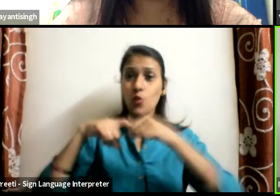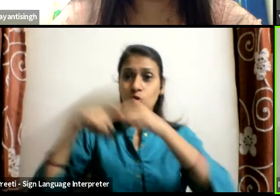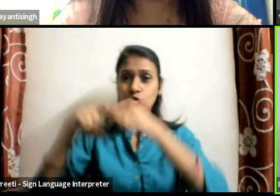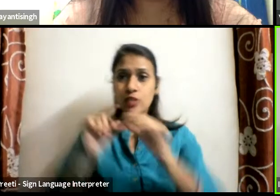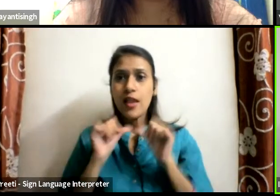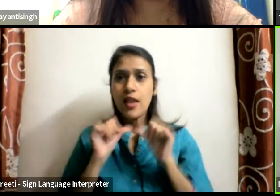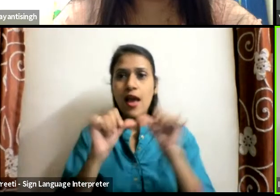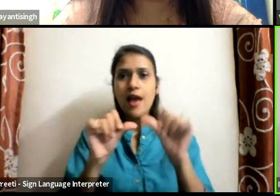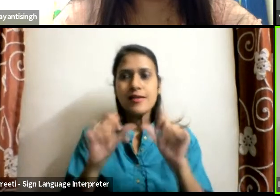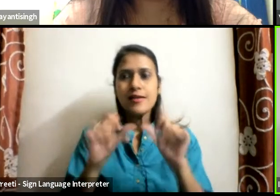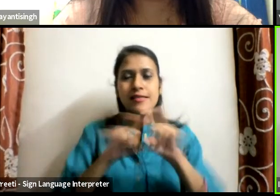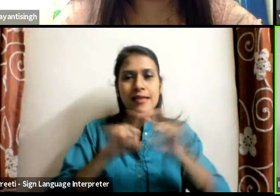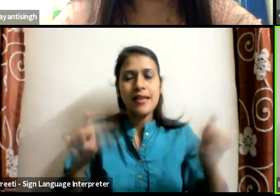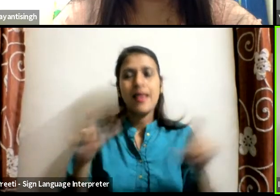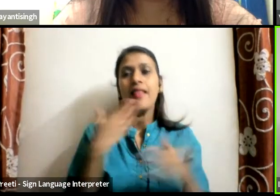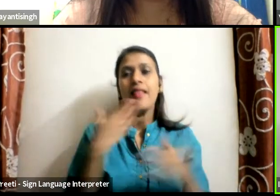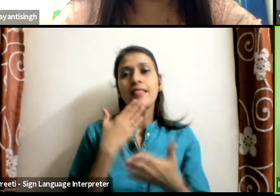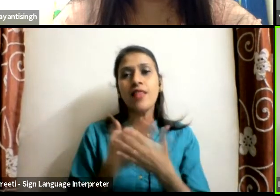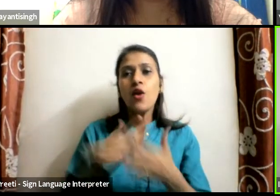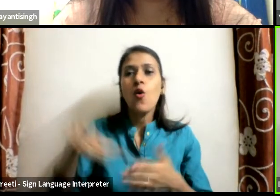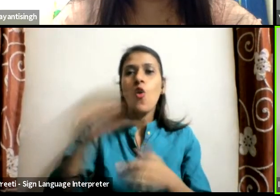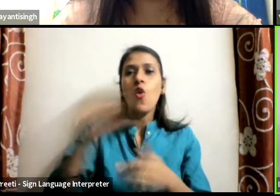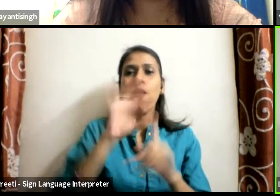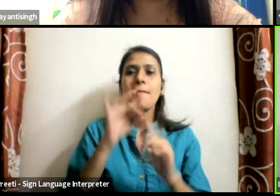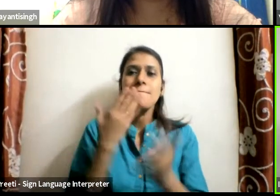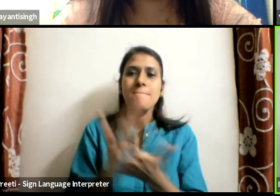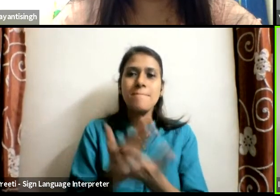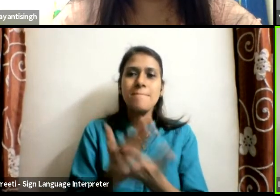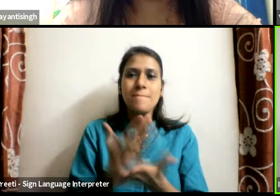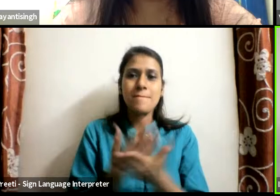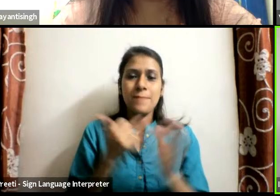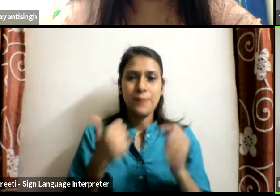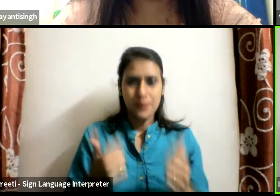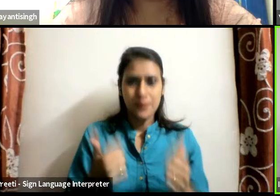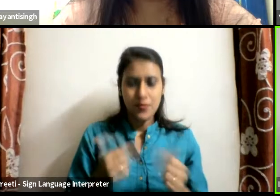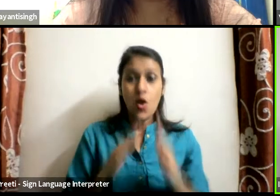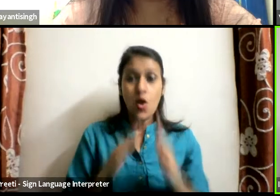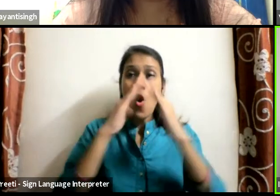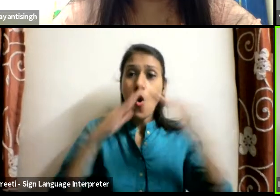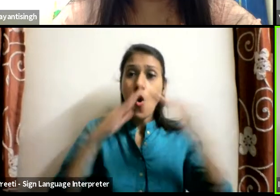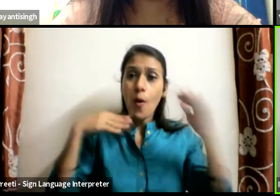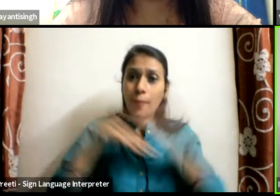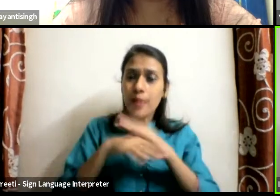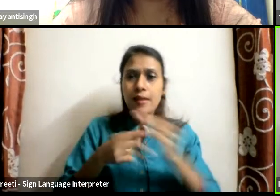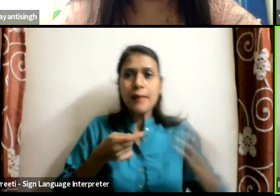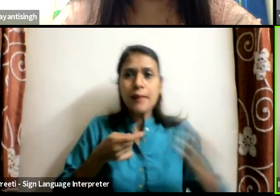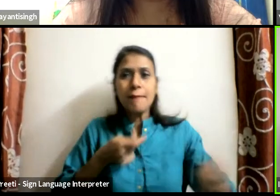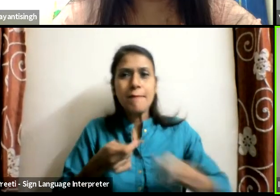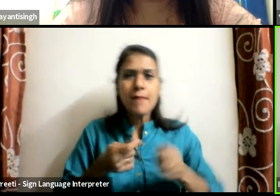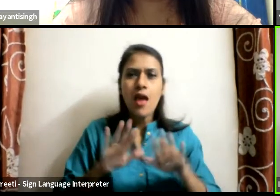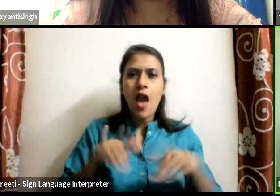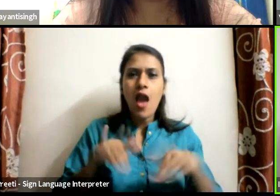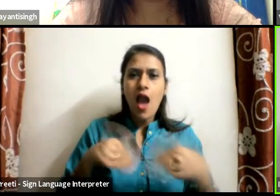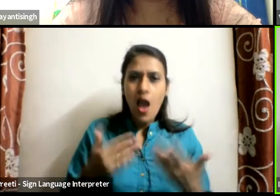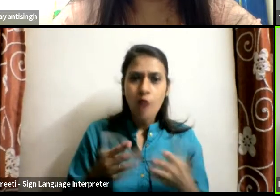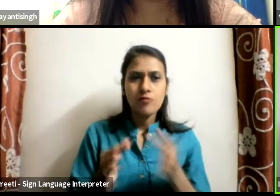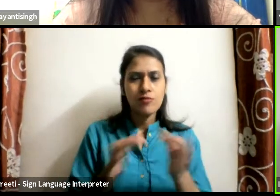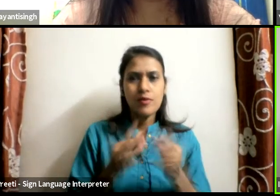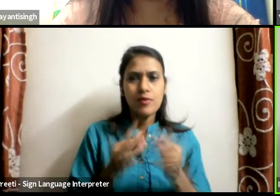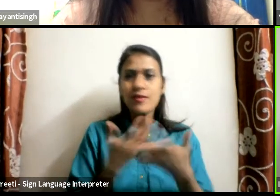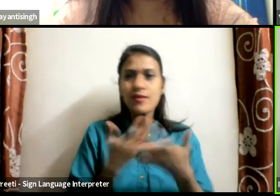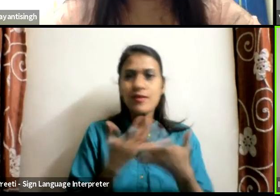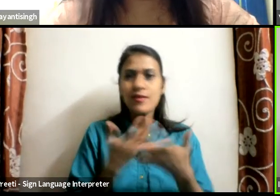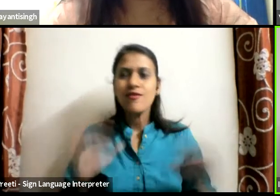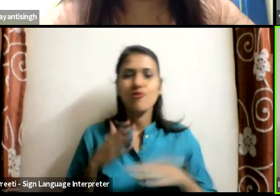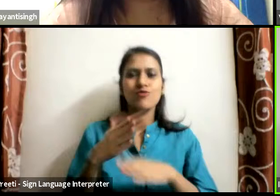participated. For more information on home management, you can refer to the resources that we